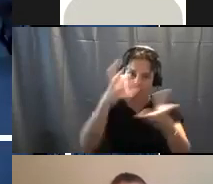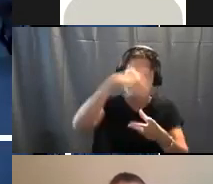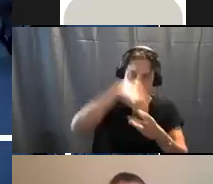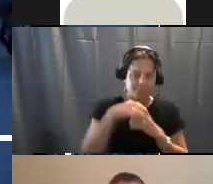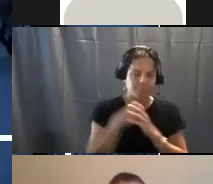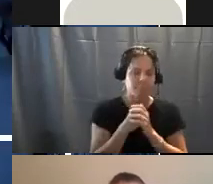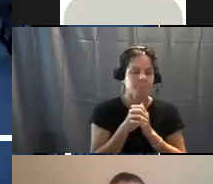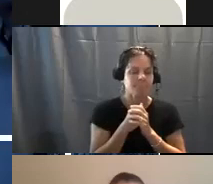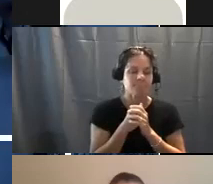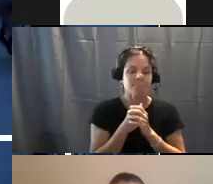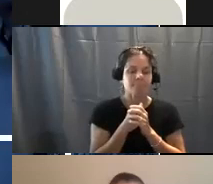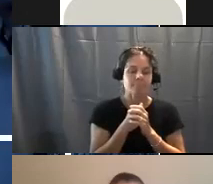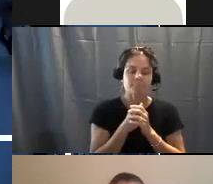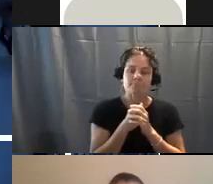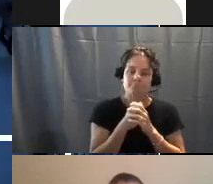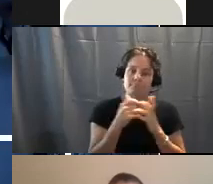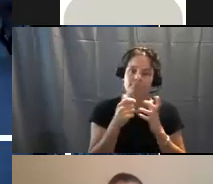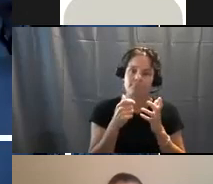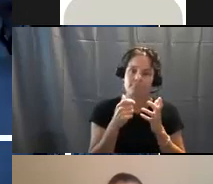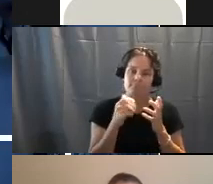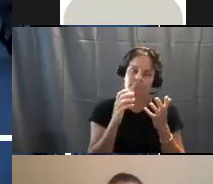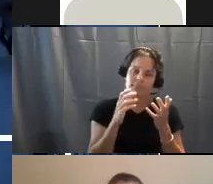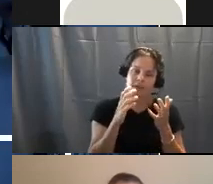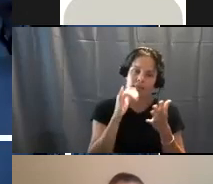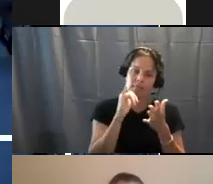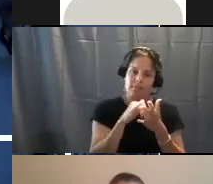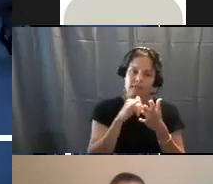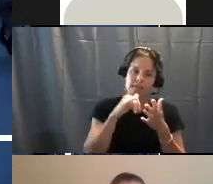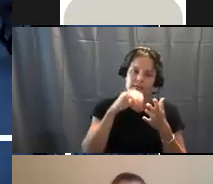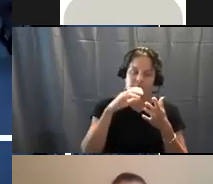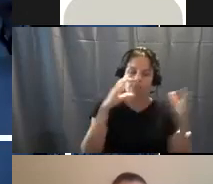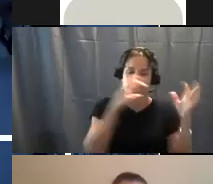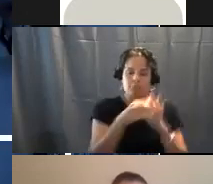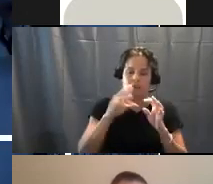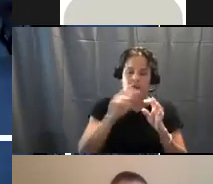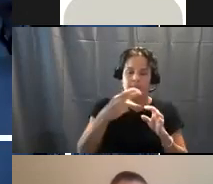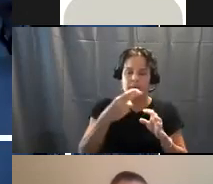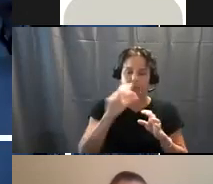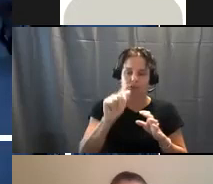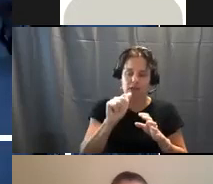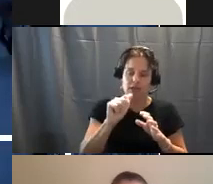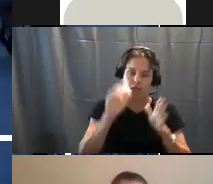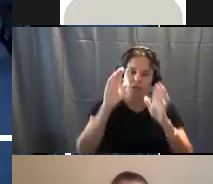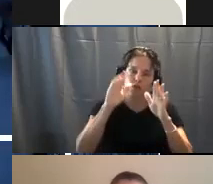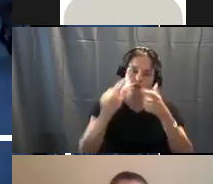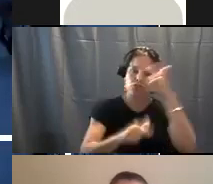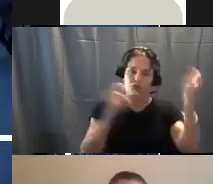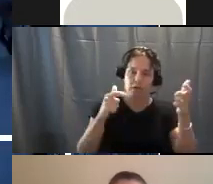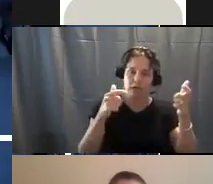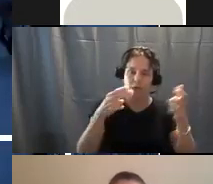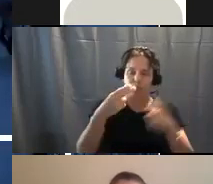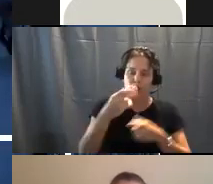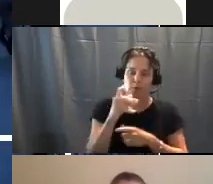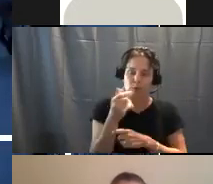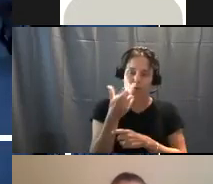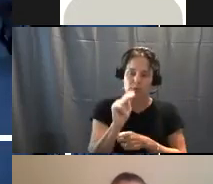successful live conversations for MHA of Greater Houston. Martin Warren is a certified peer support